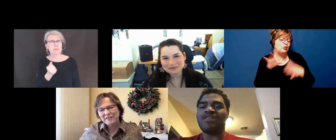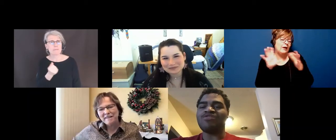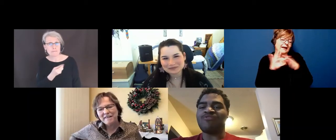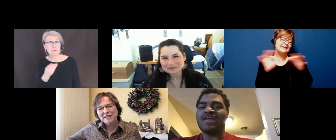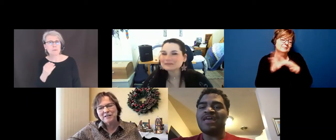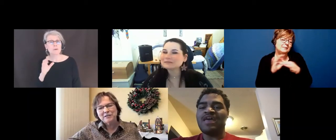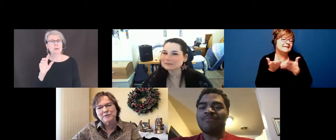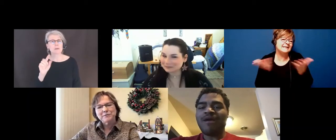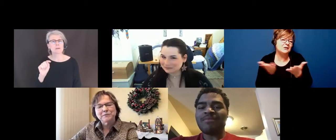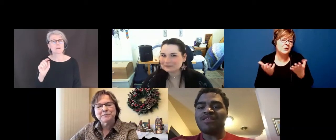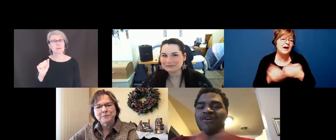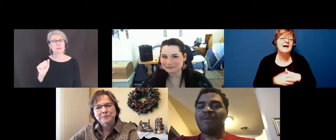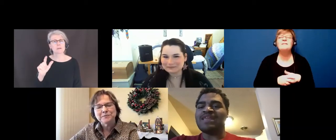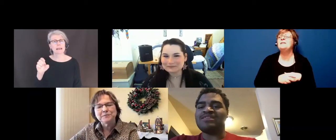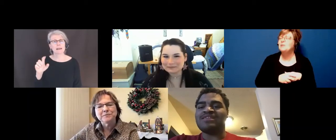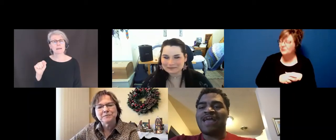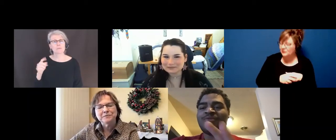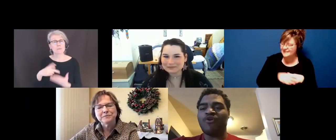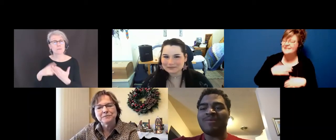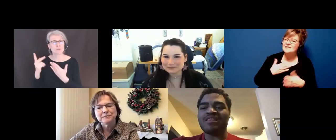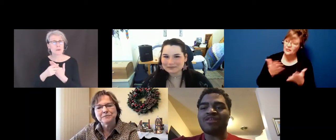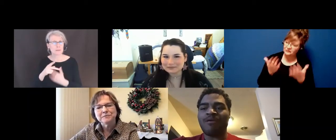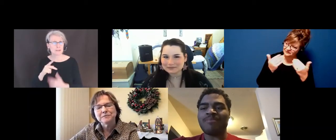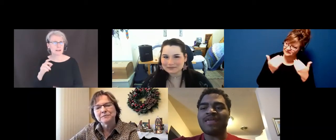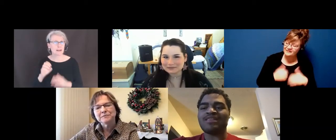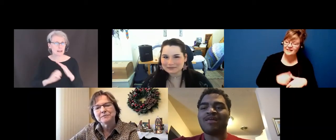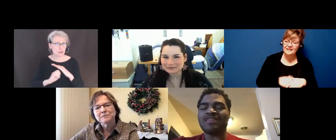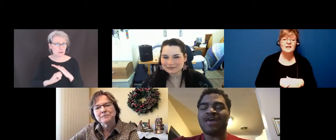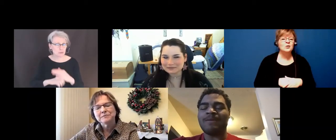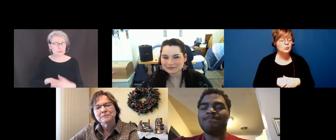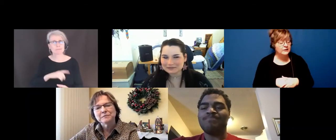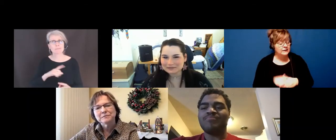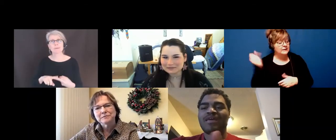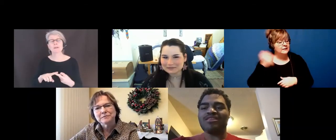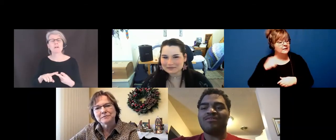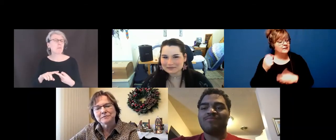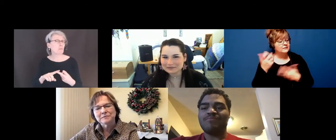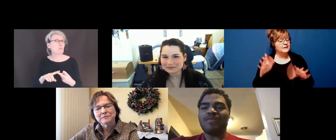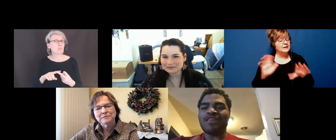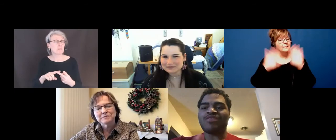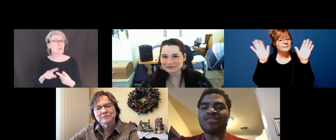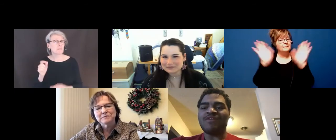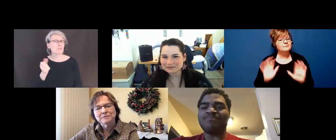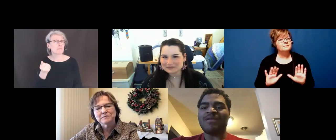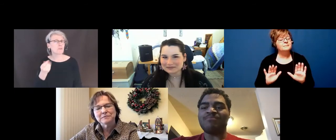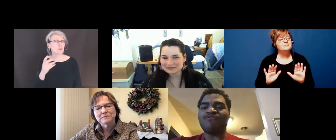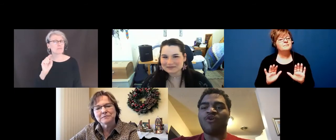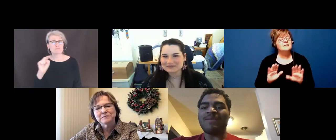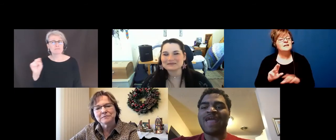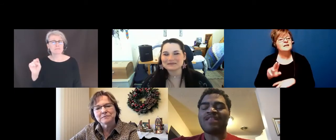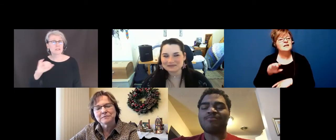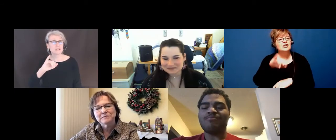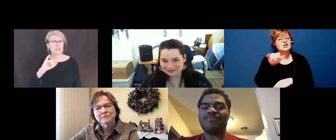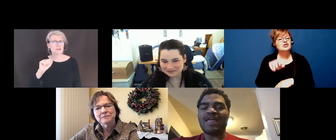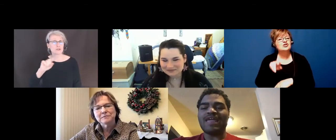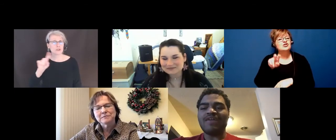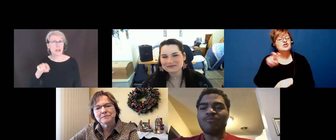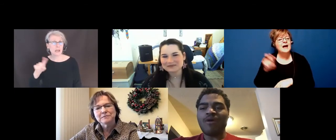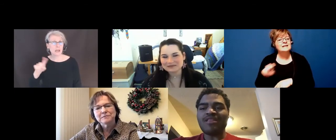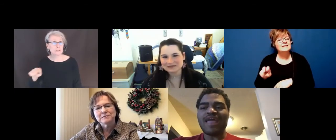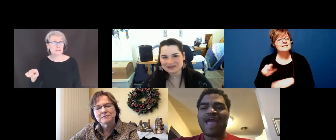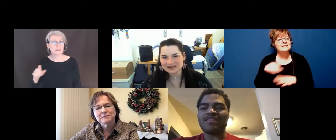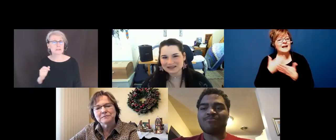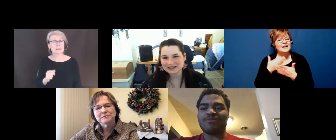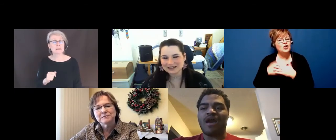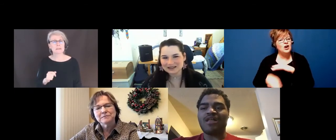in elementary. Probably some of my jazz performances are probably some of the best ones I've been performing at. Like, if